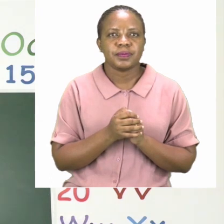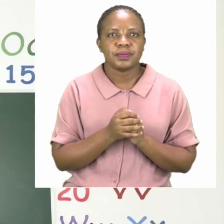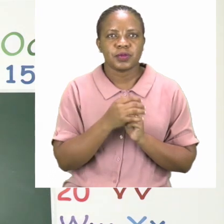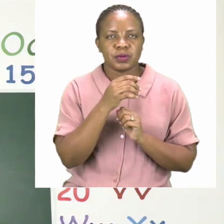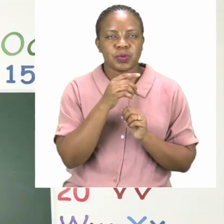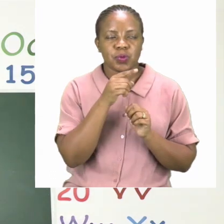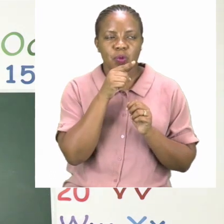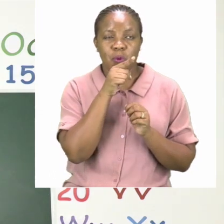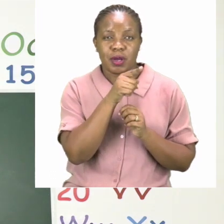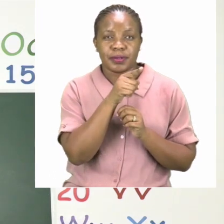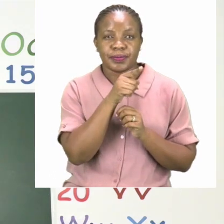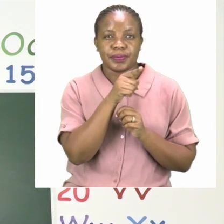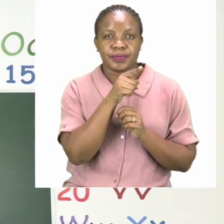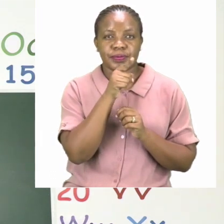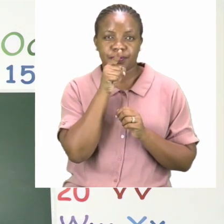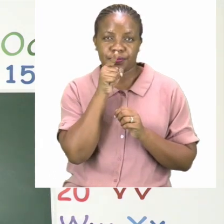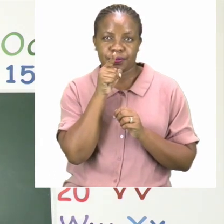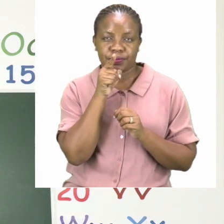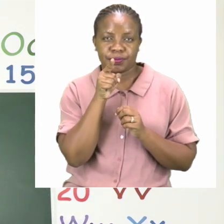One, two,